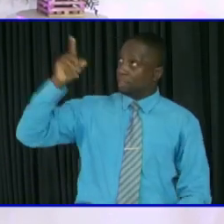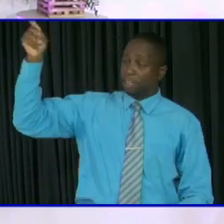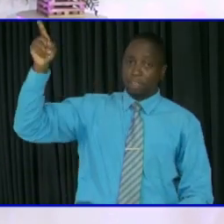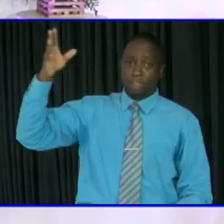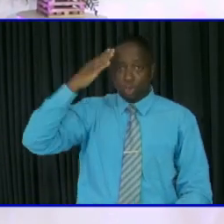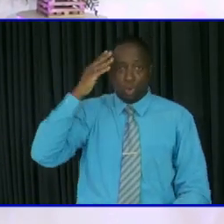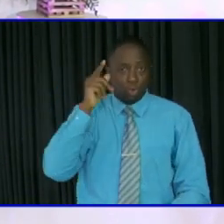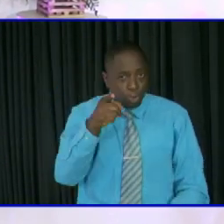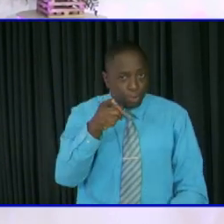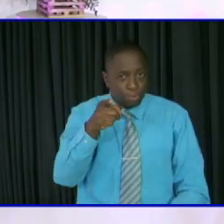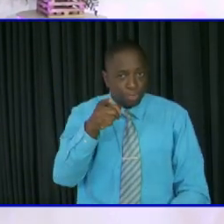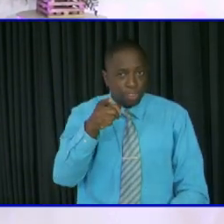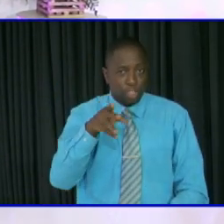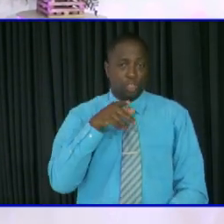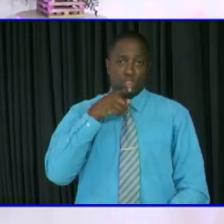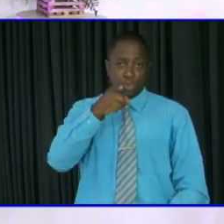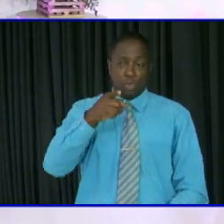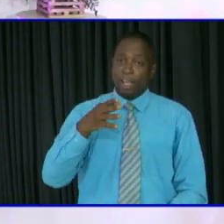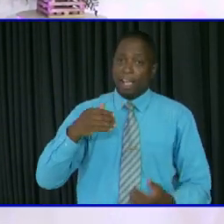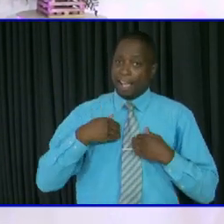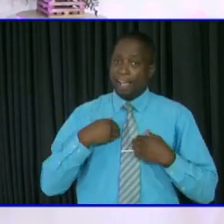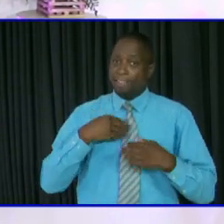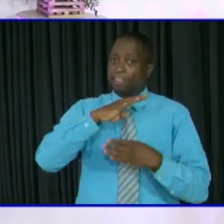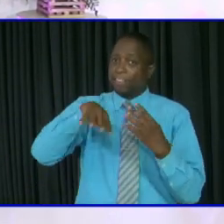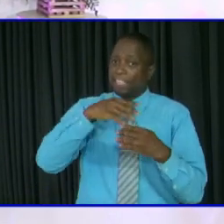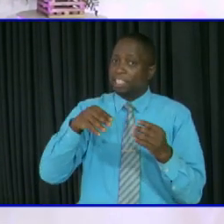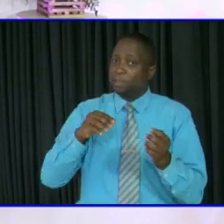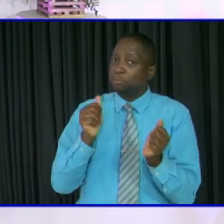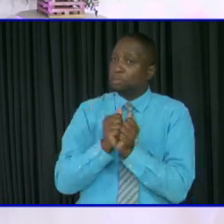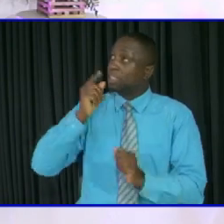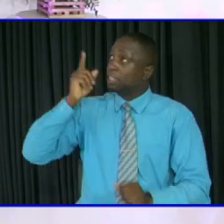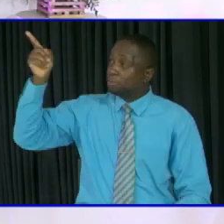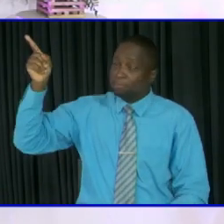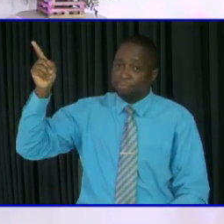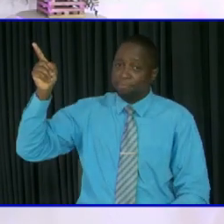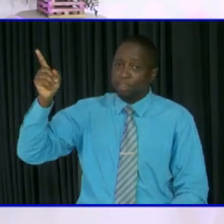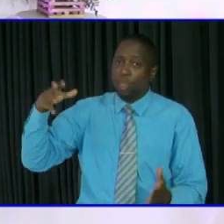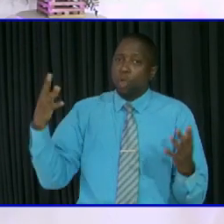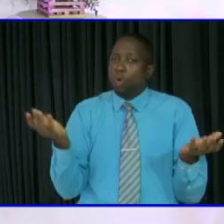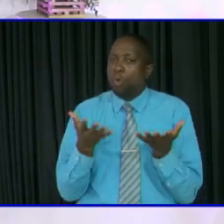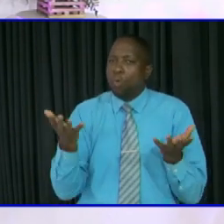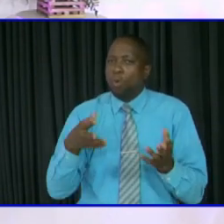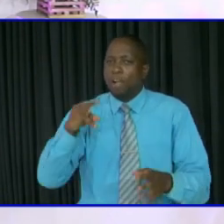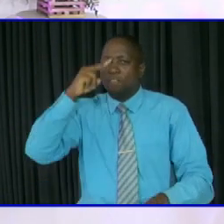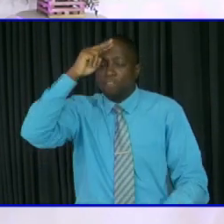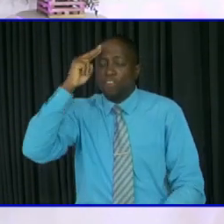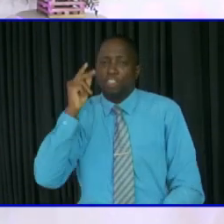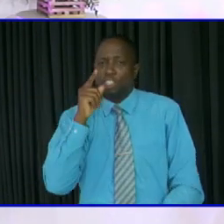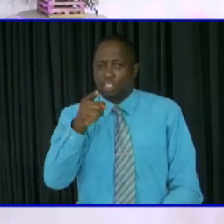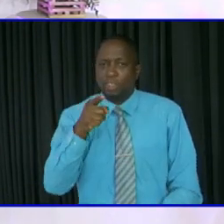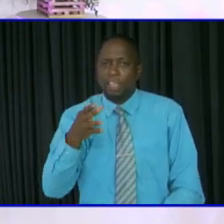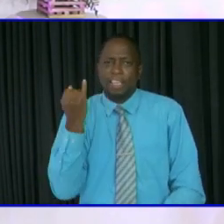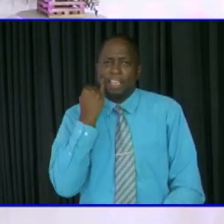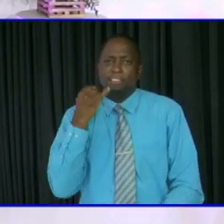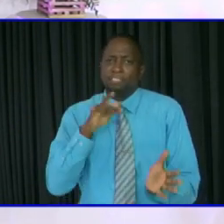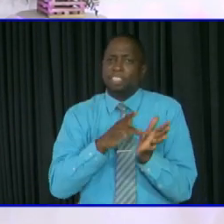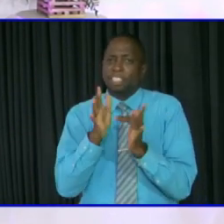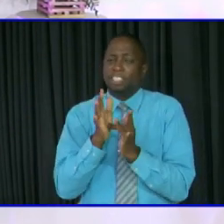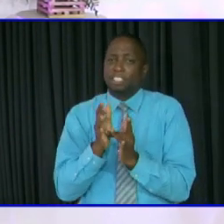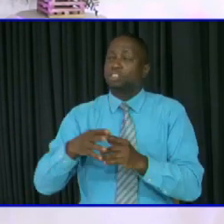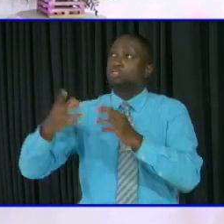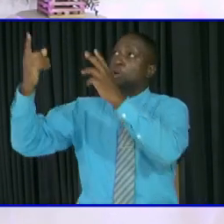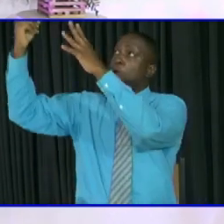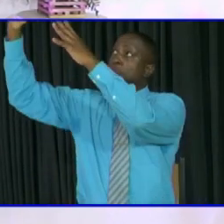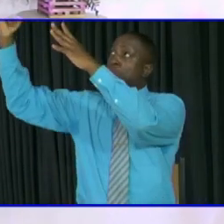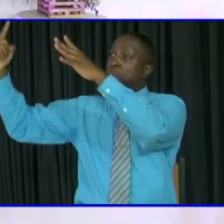you have a relationship with him? What kind of virgin are you? If Jesus, the bridegroom, should